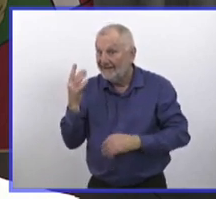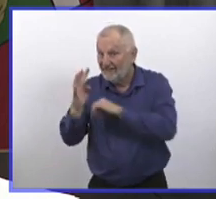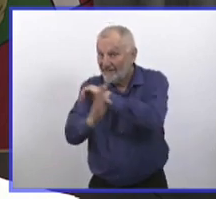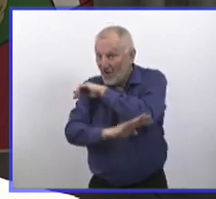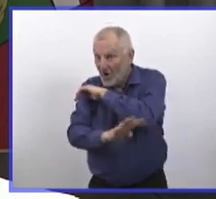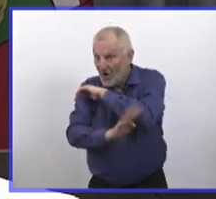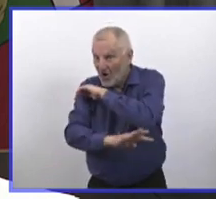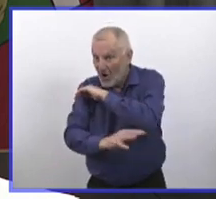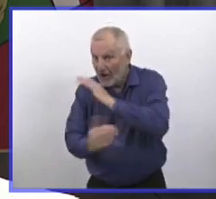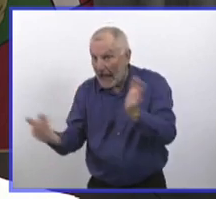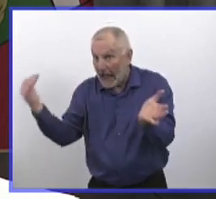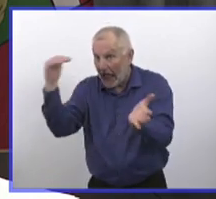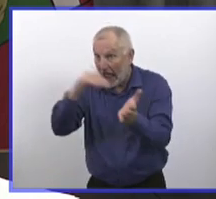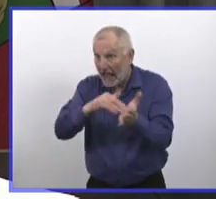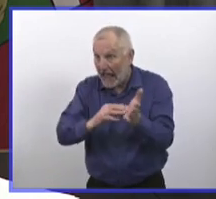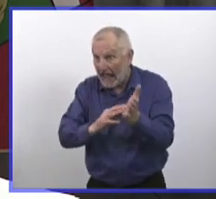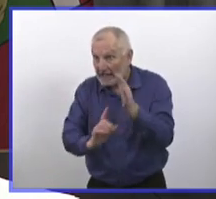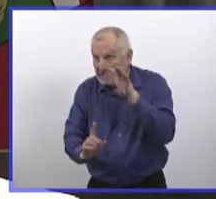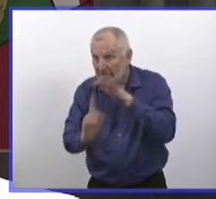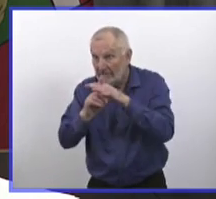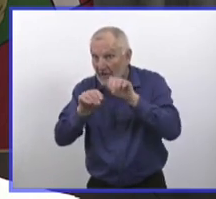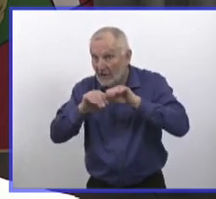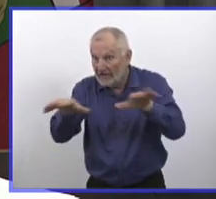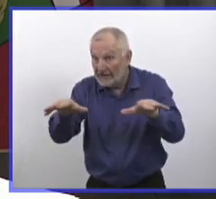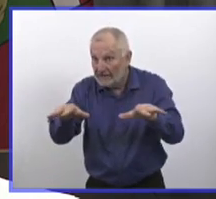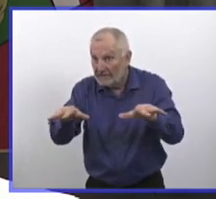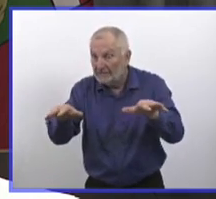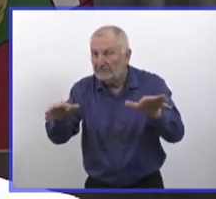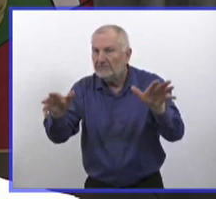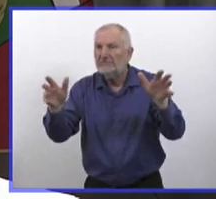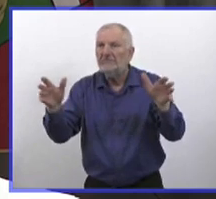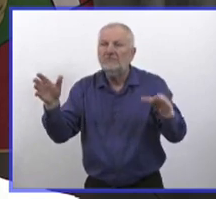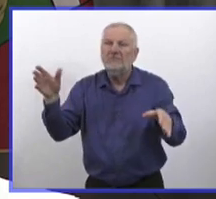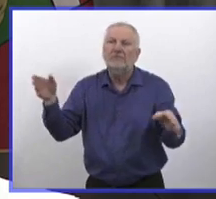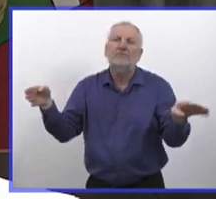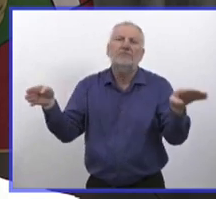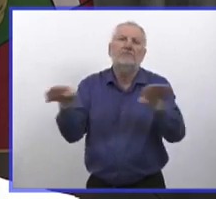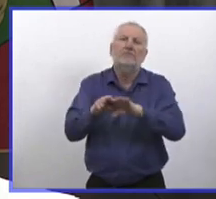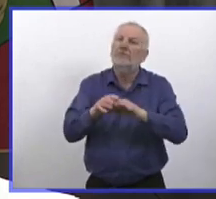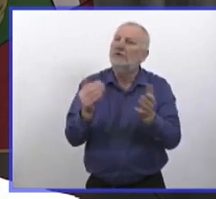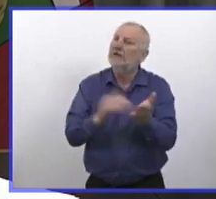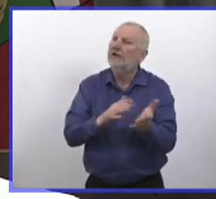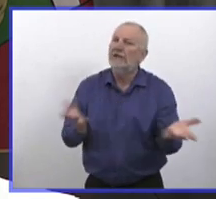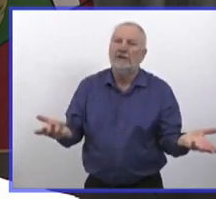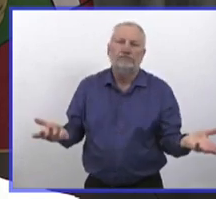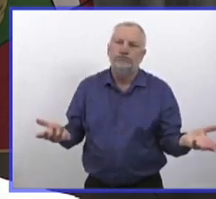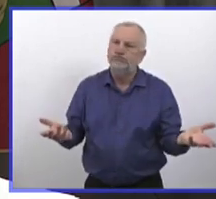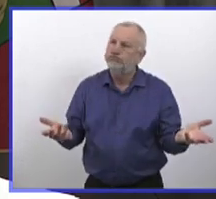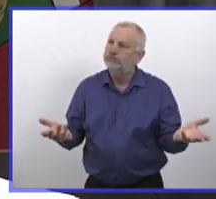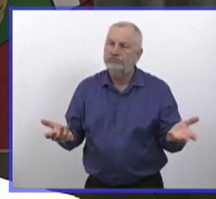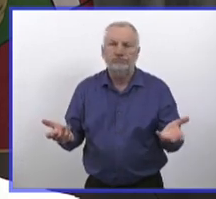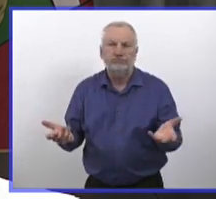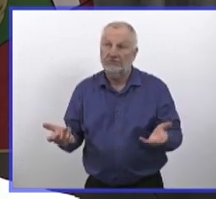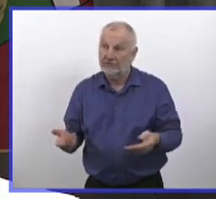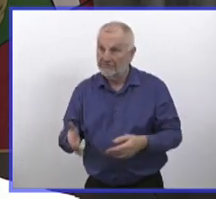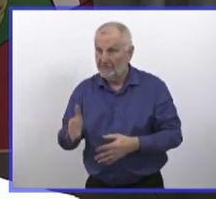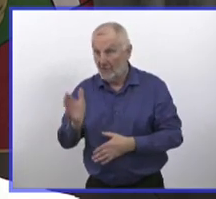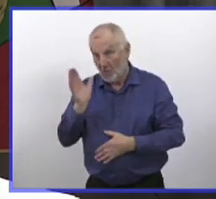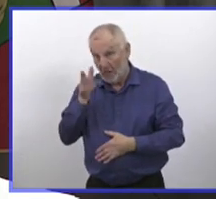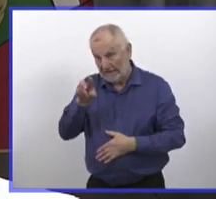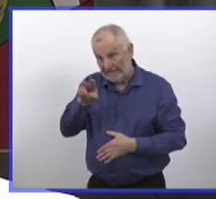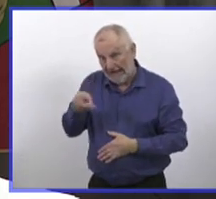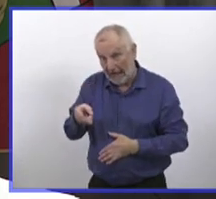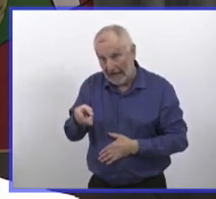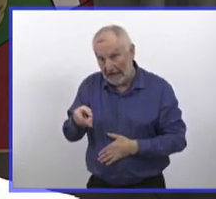seeing outbreaks where we have to start shutting things down. So we have every intention of continuing with the second dose unless